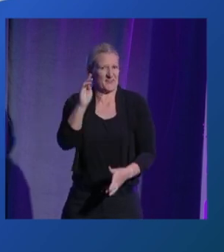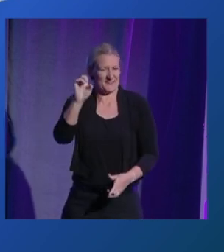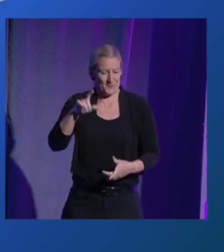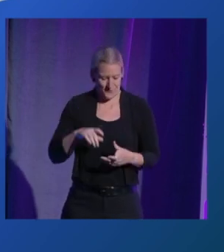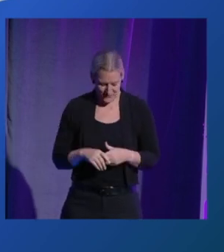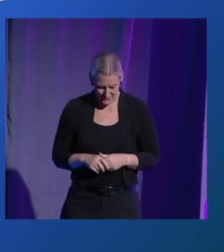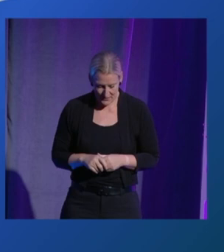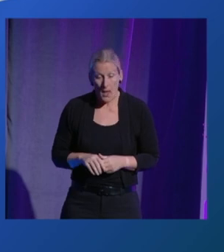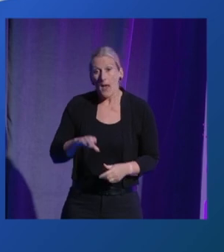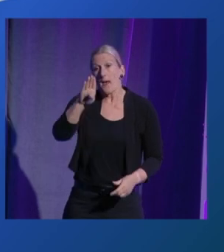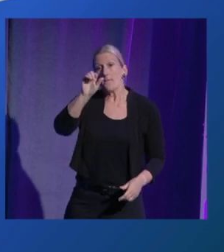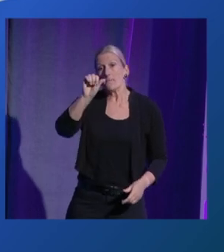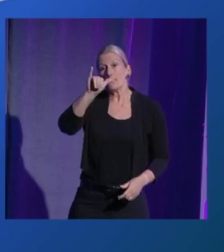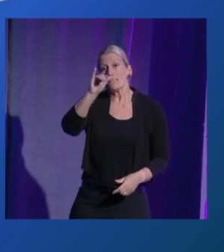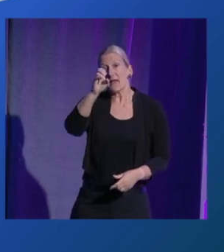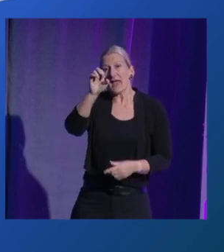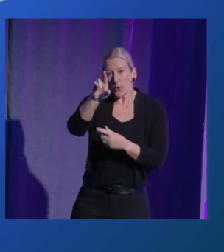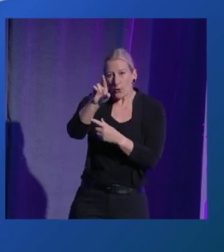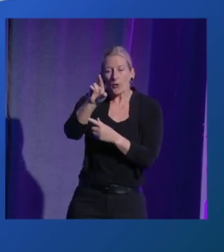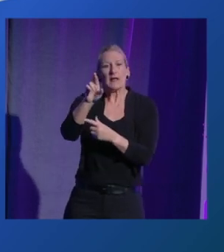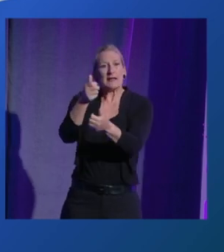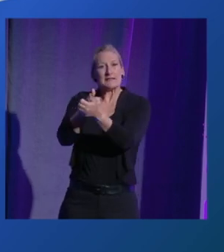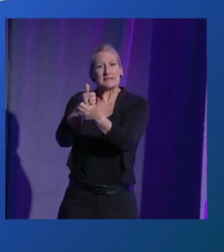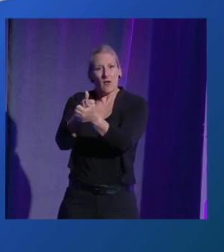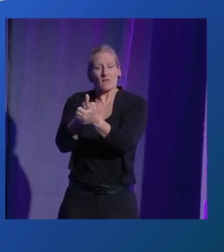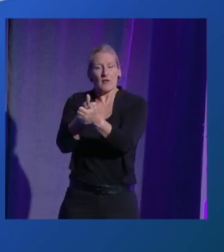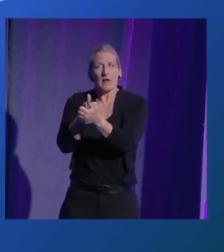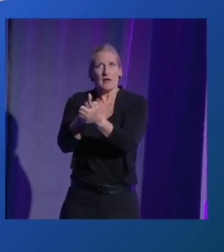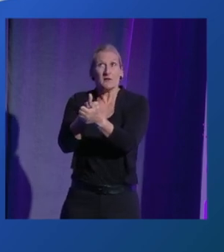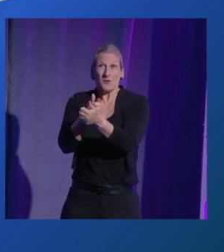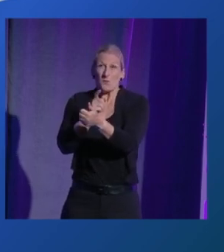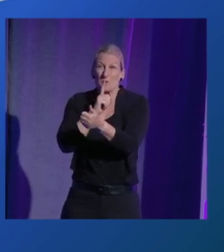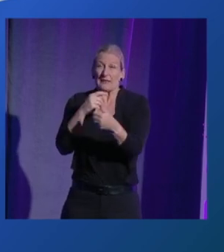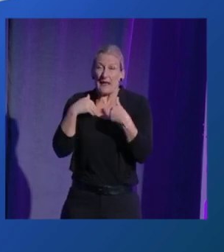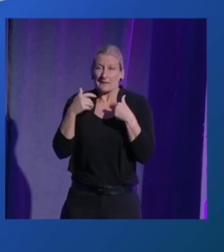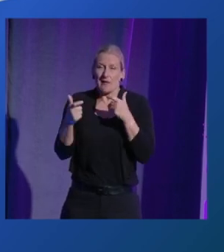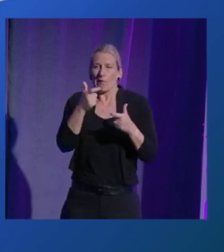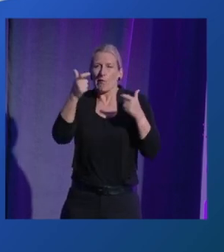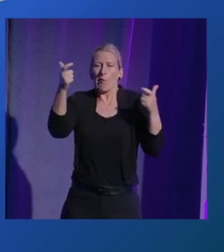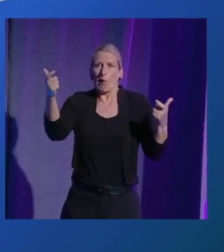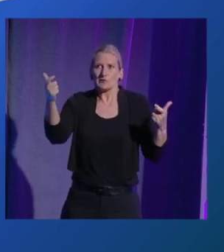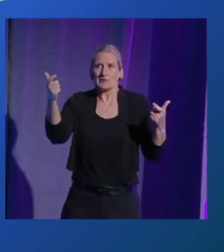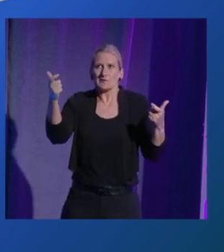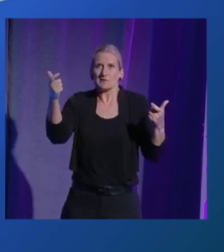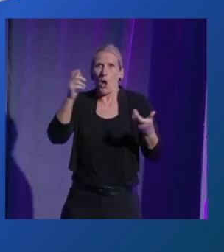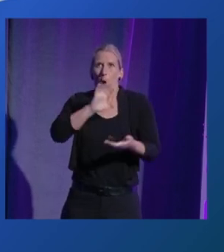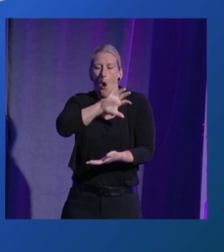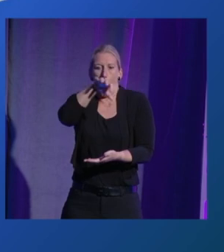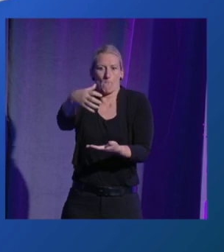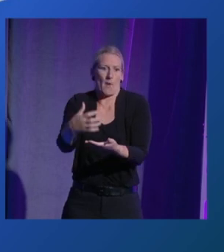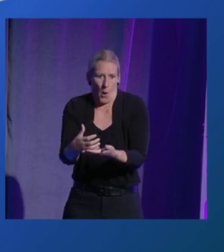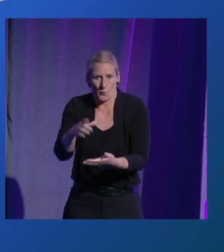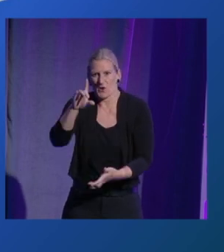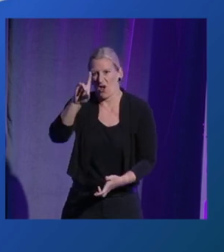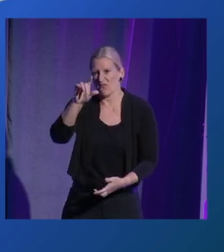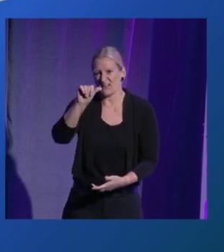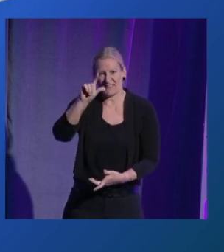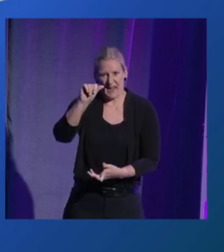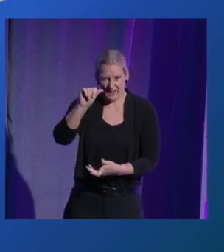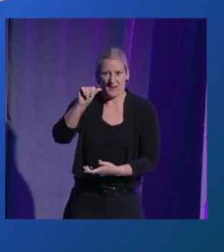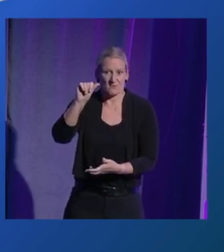the company with access to the largest amount of agricultural research data in the world all the way from our